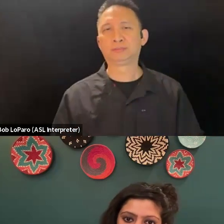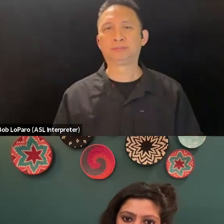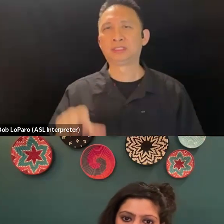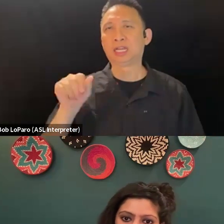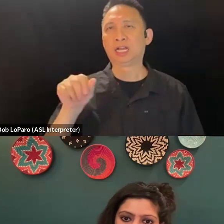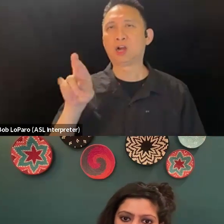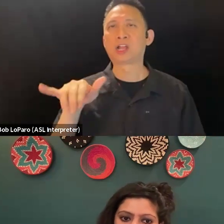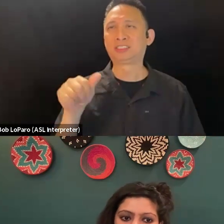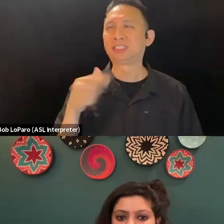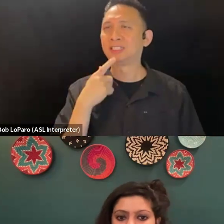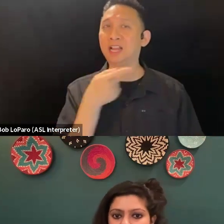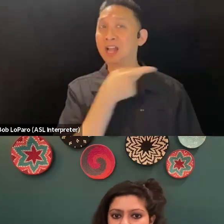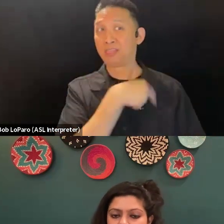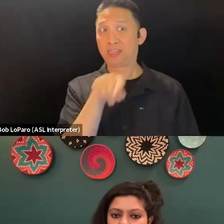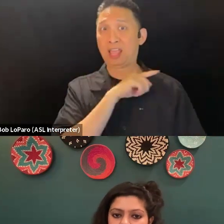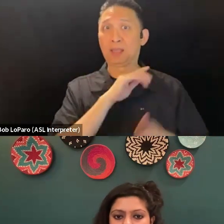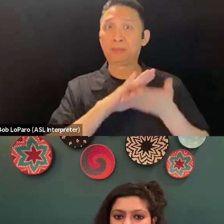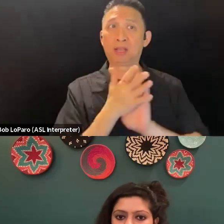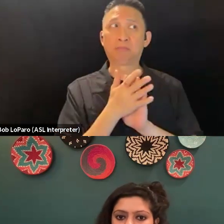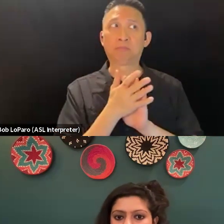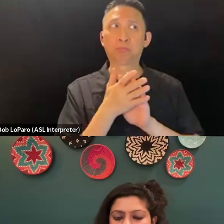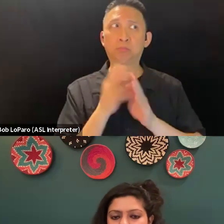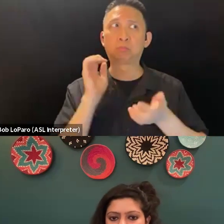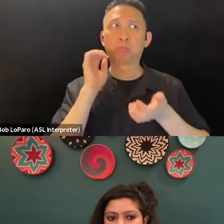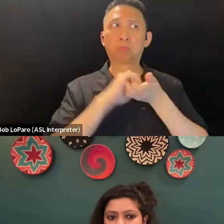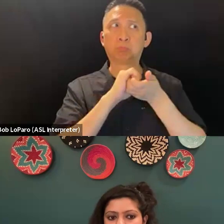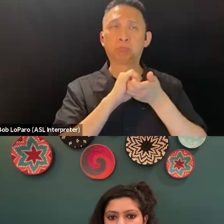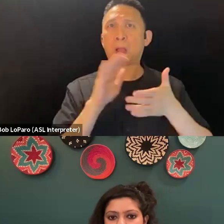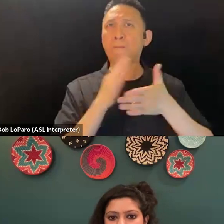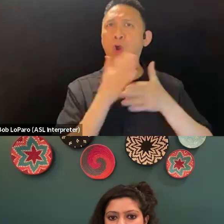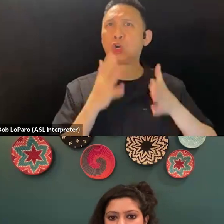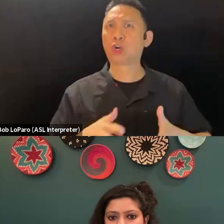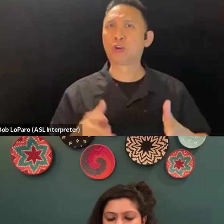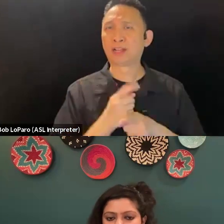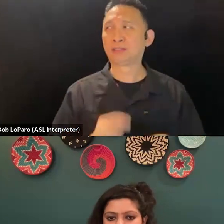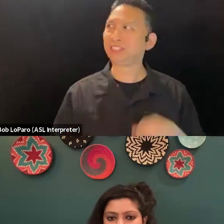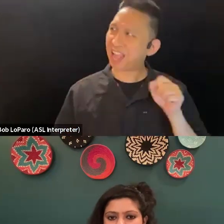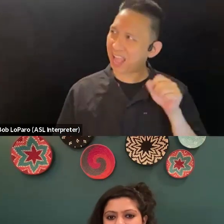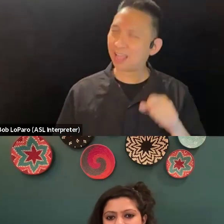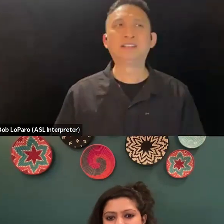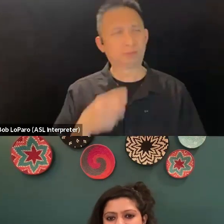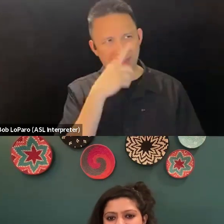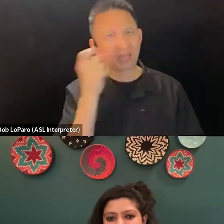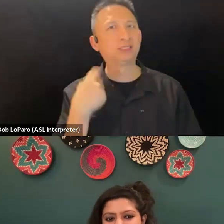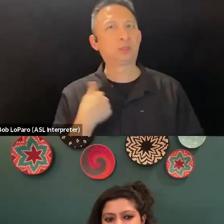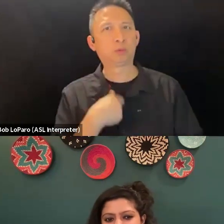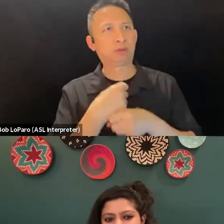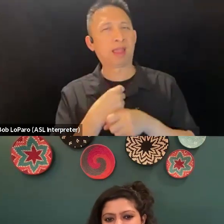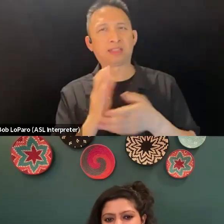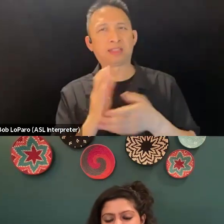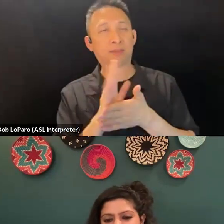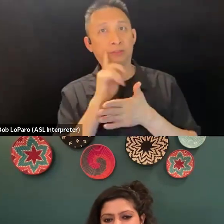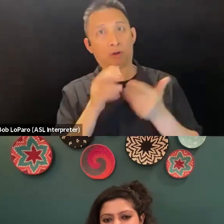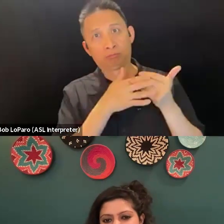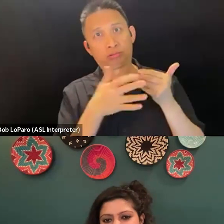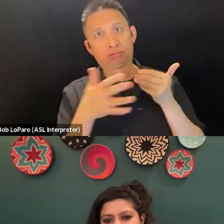but often I think there is this question that comes up in the core application saying what is your target audience, and it's one of those we quickly